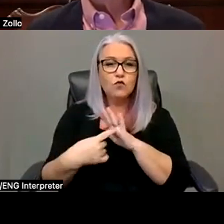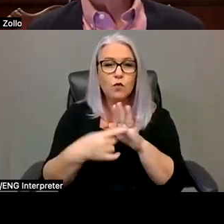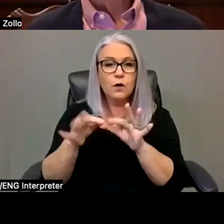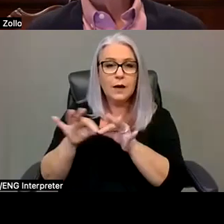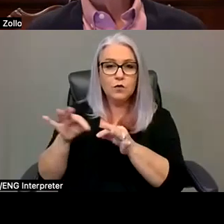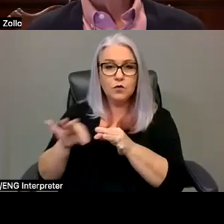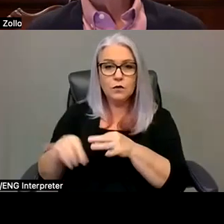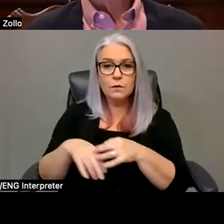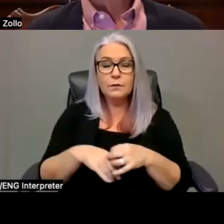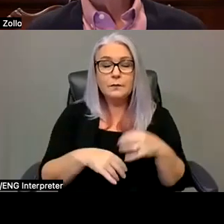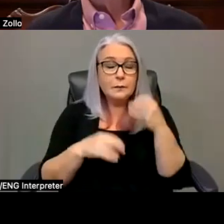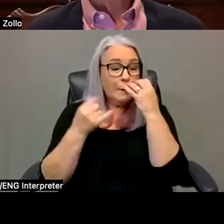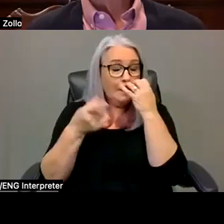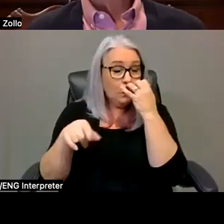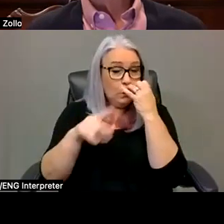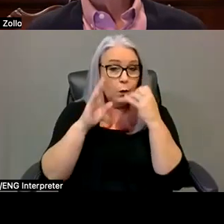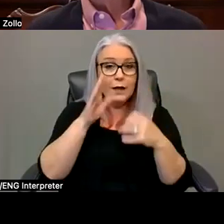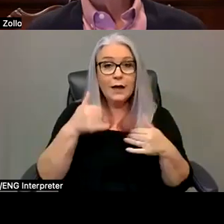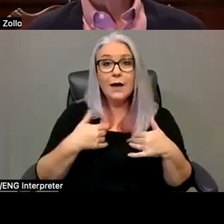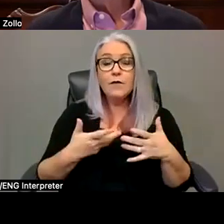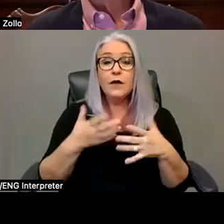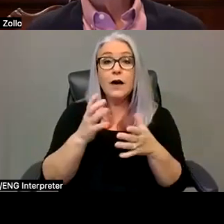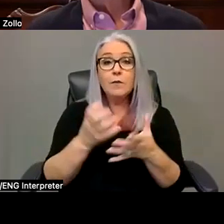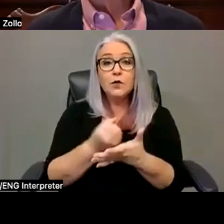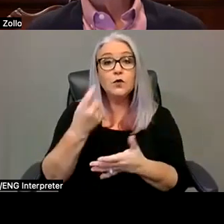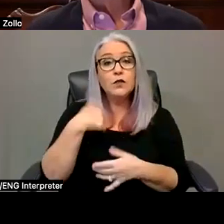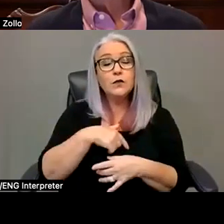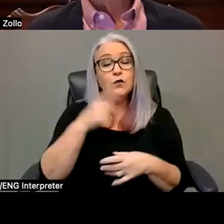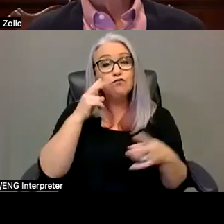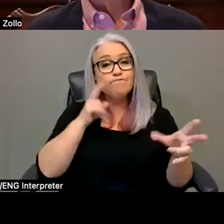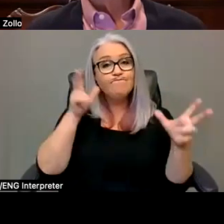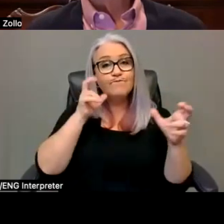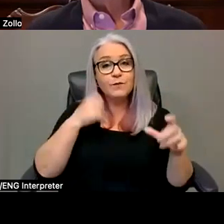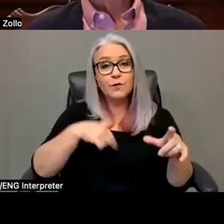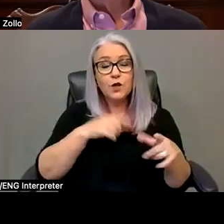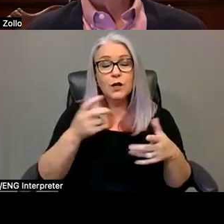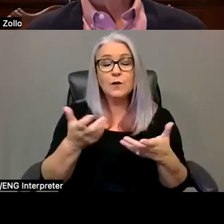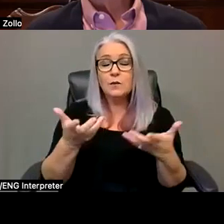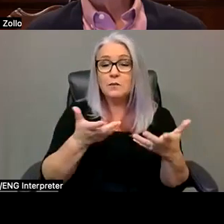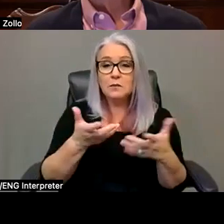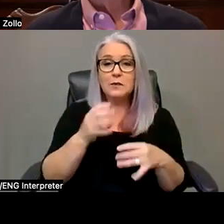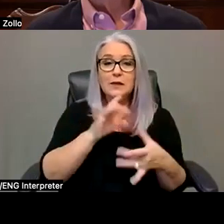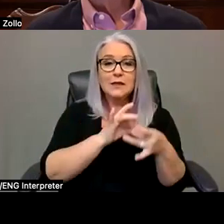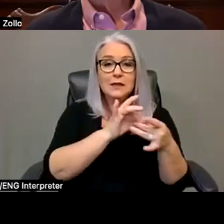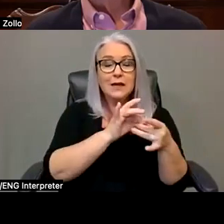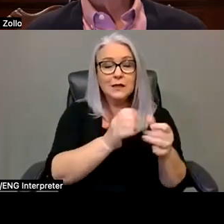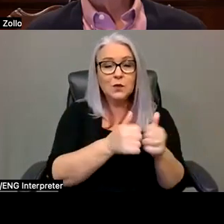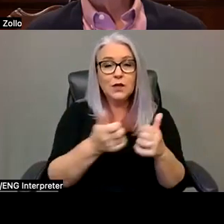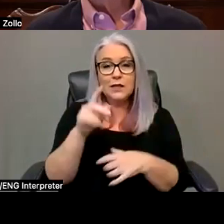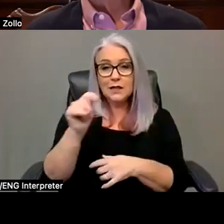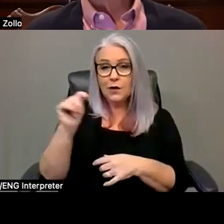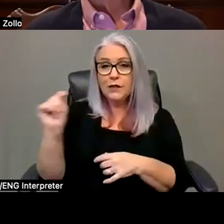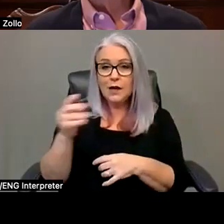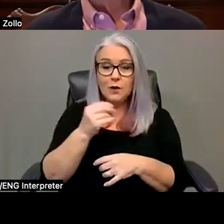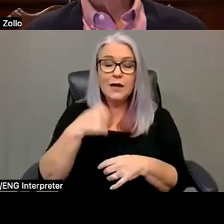This evening, you will have the opportunity to listen to the candidates' views on issues of importance to Tarrytown so that you can make an